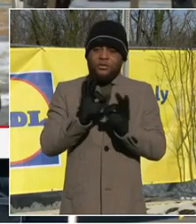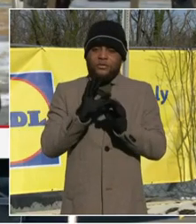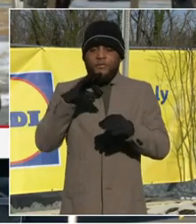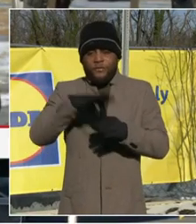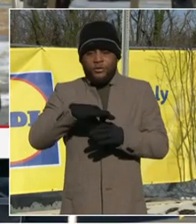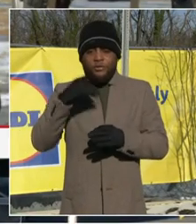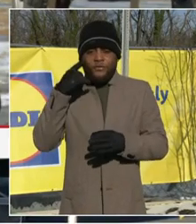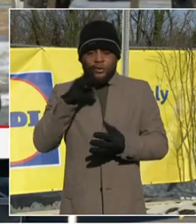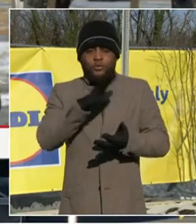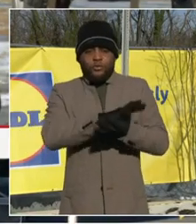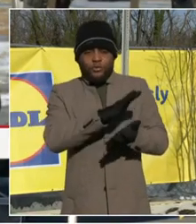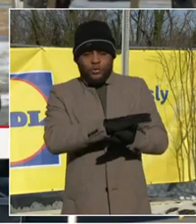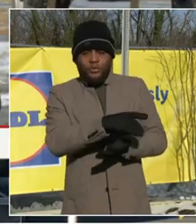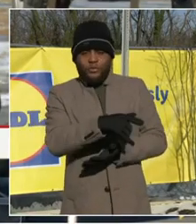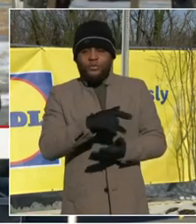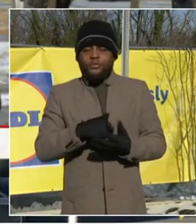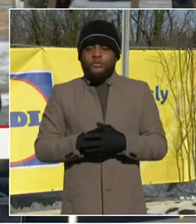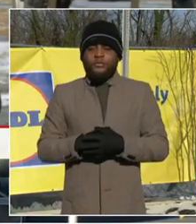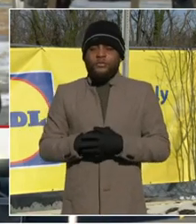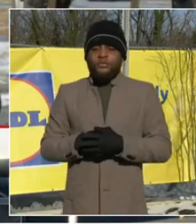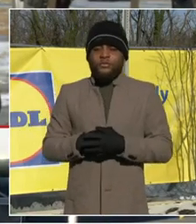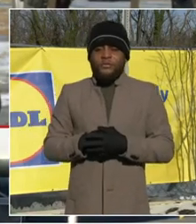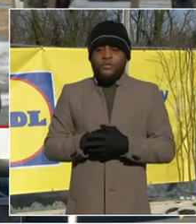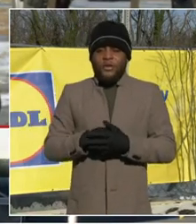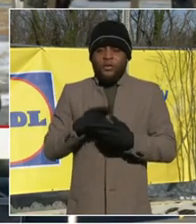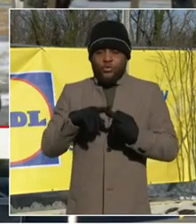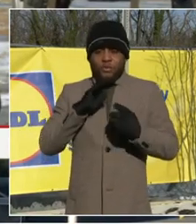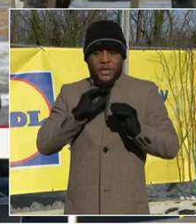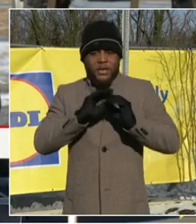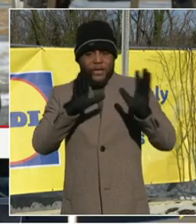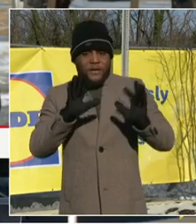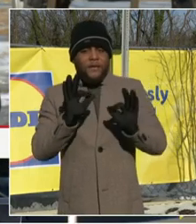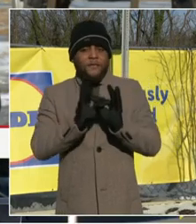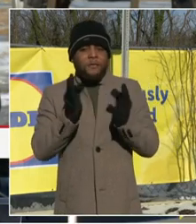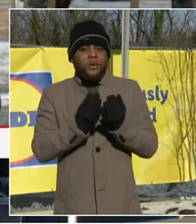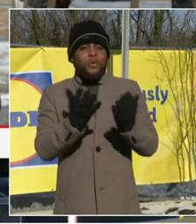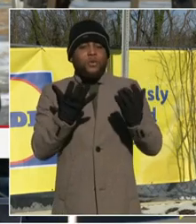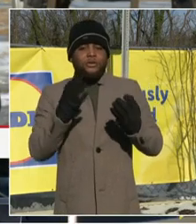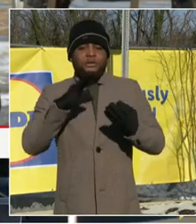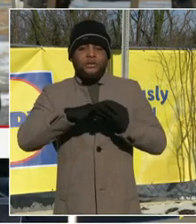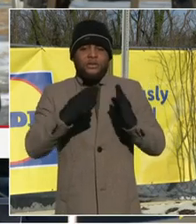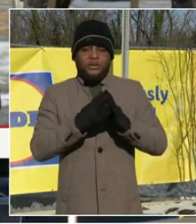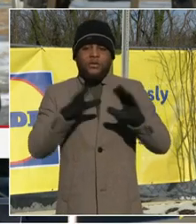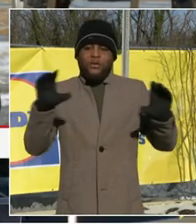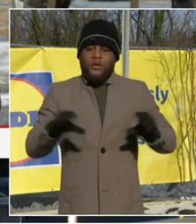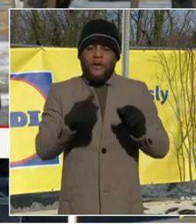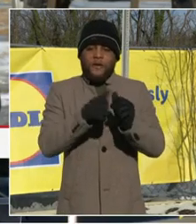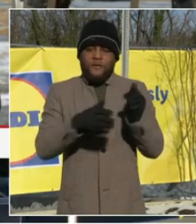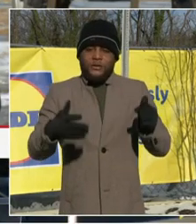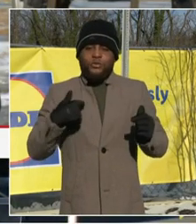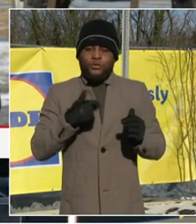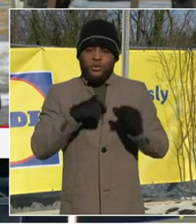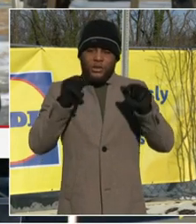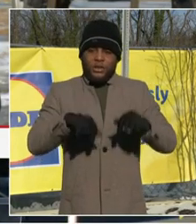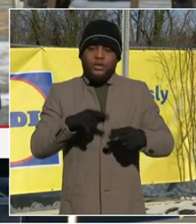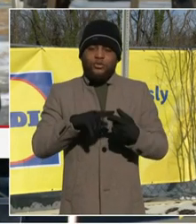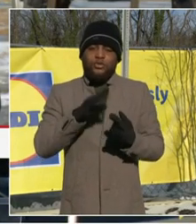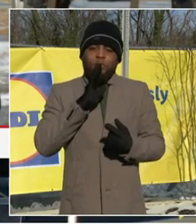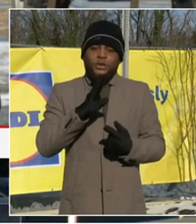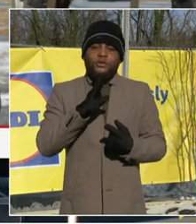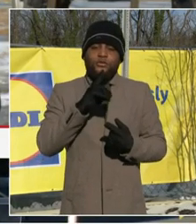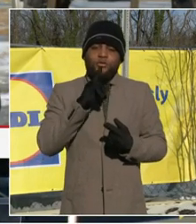That's a mandate that families want the city to do everything that we can to make sure that we have safe school